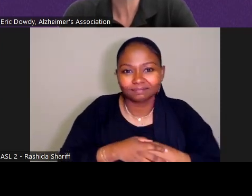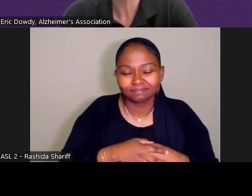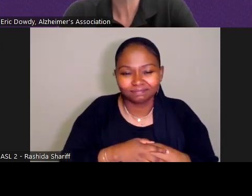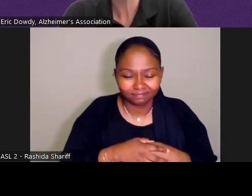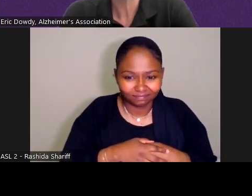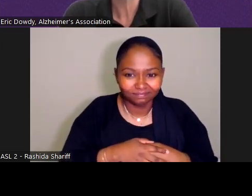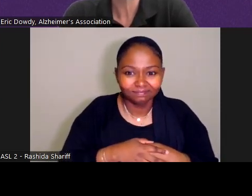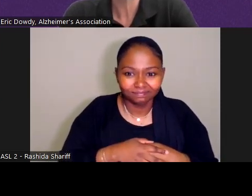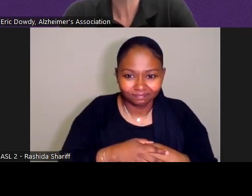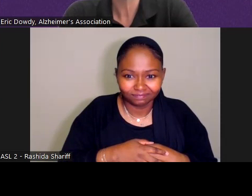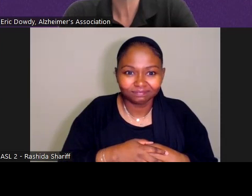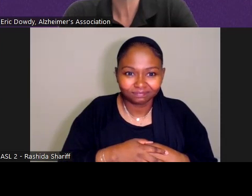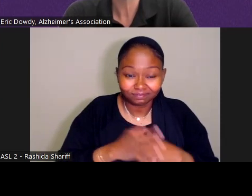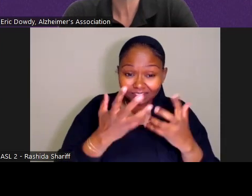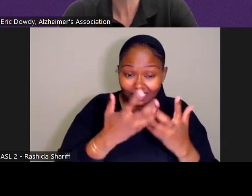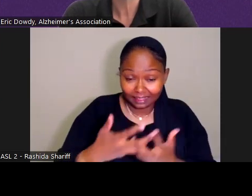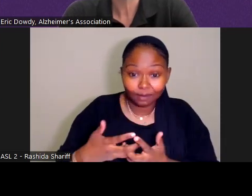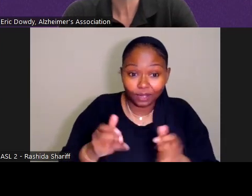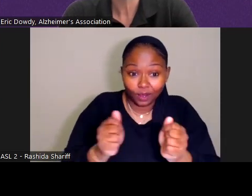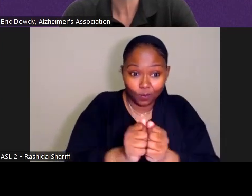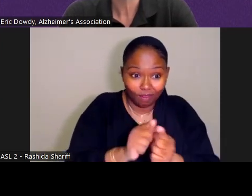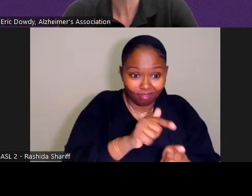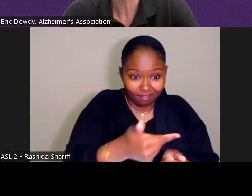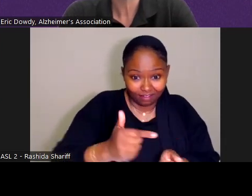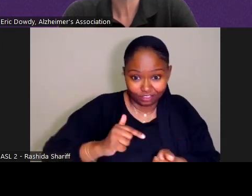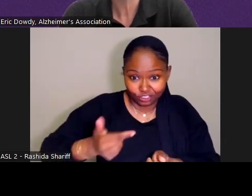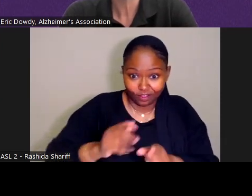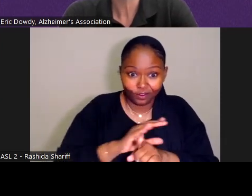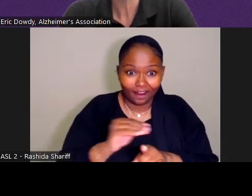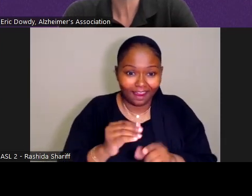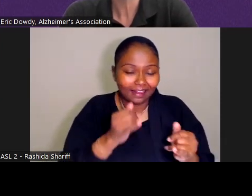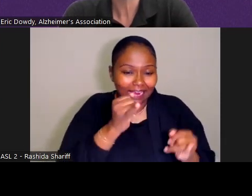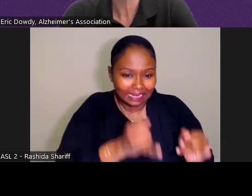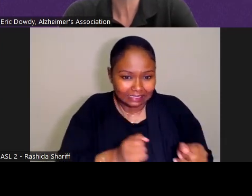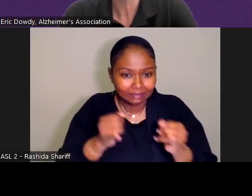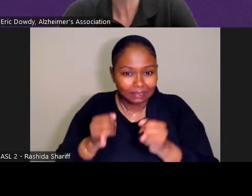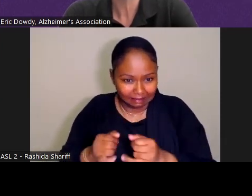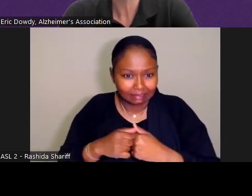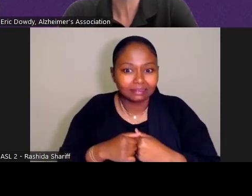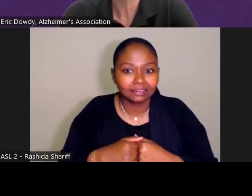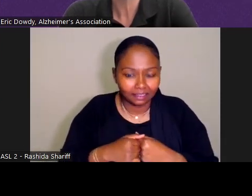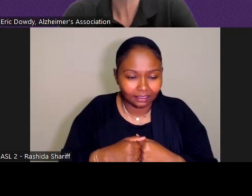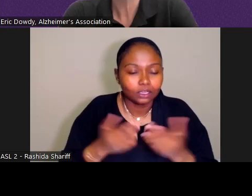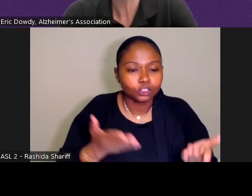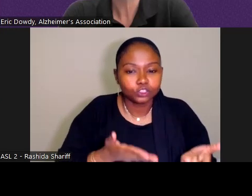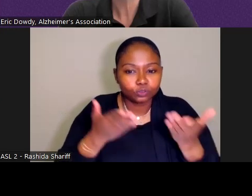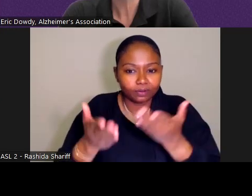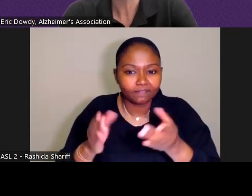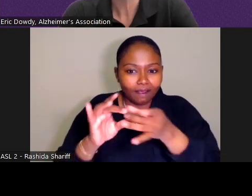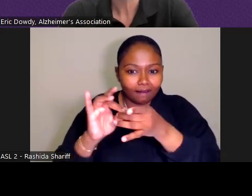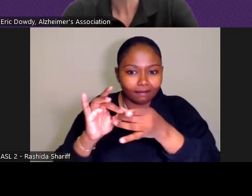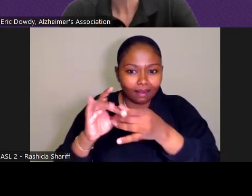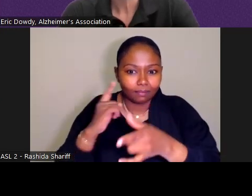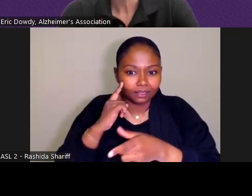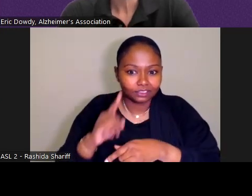in collaboration with one another and independently to provide comments to the Administration for Community Living. For the